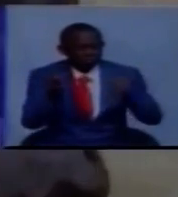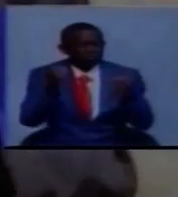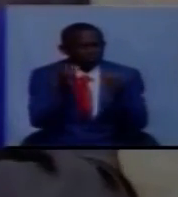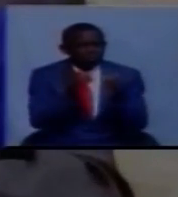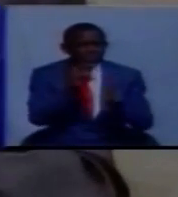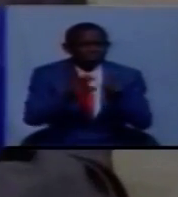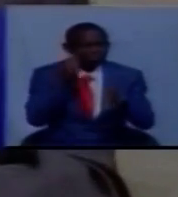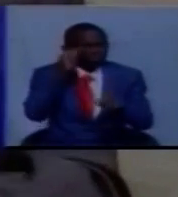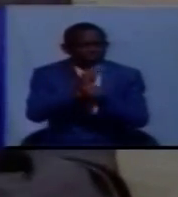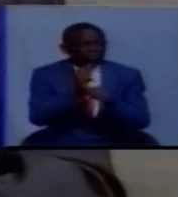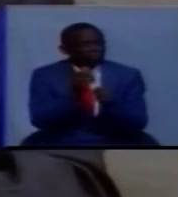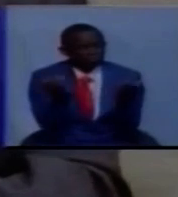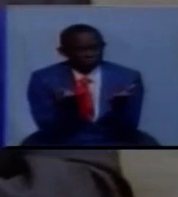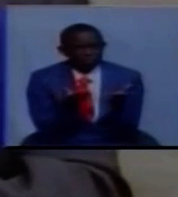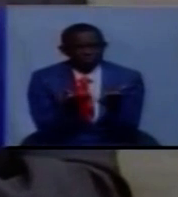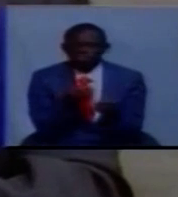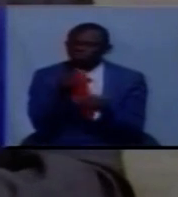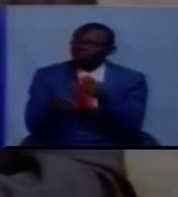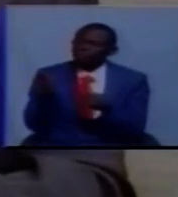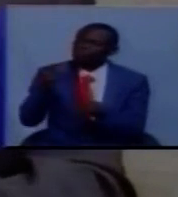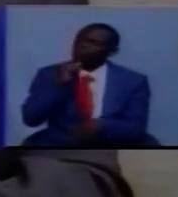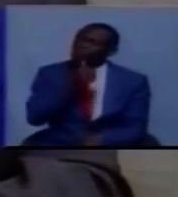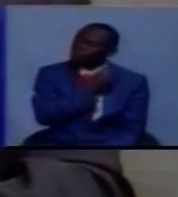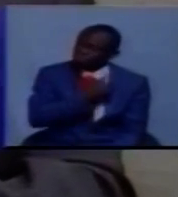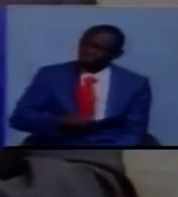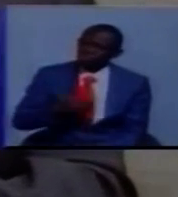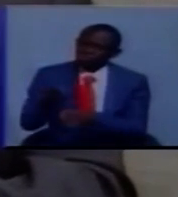around doing industrial relations